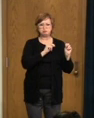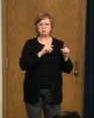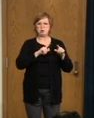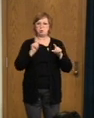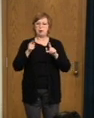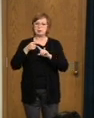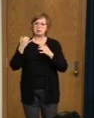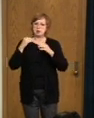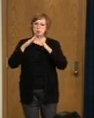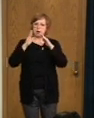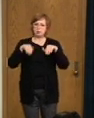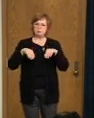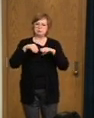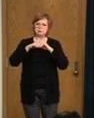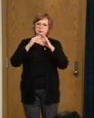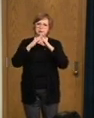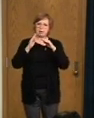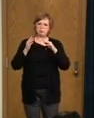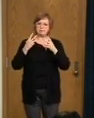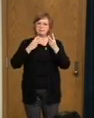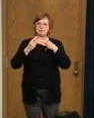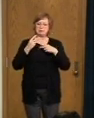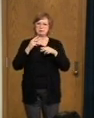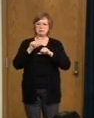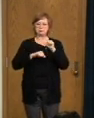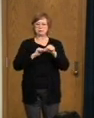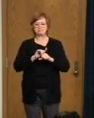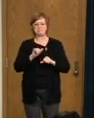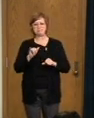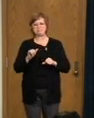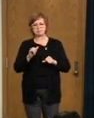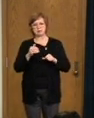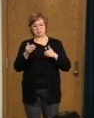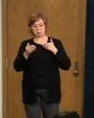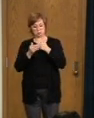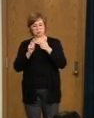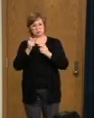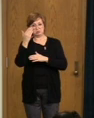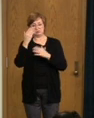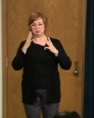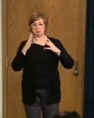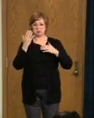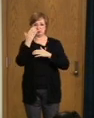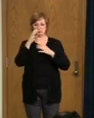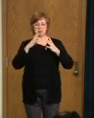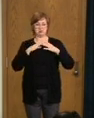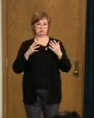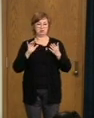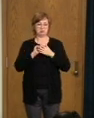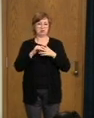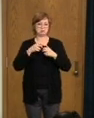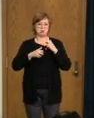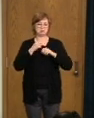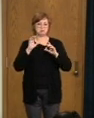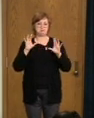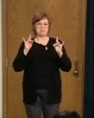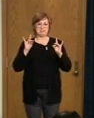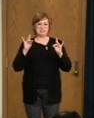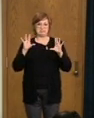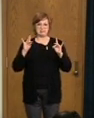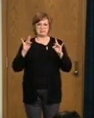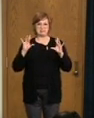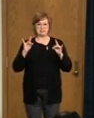holidays. But at this time, unfortunately, they are leading to our ongoing transmission. And of course, the